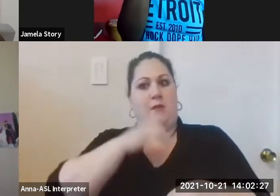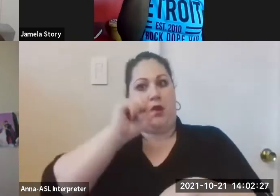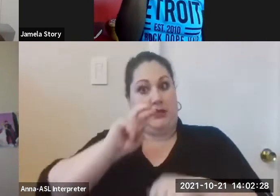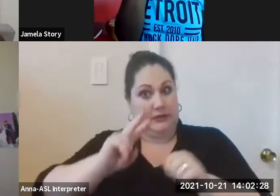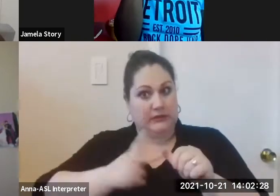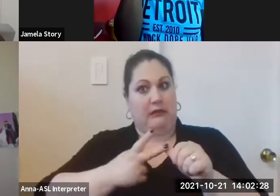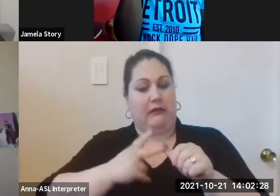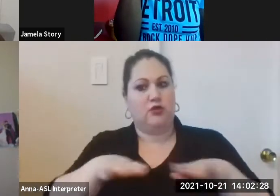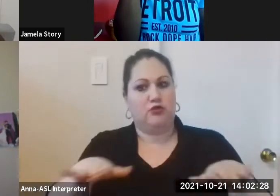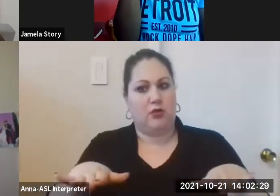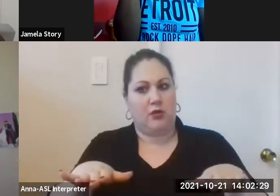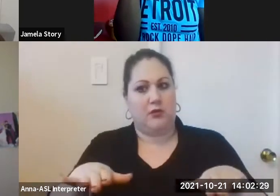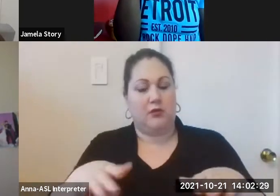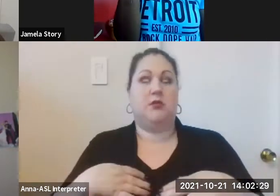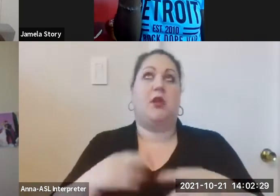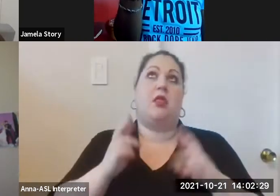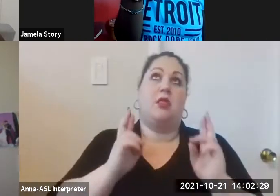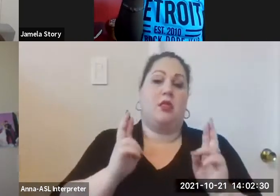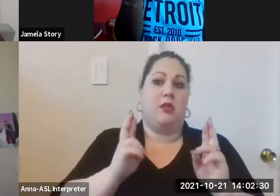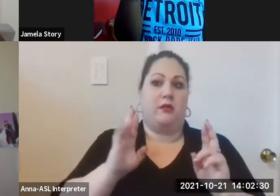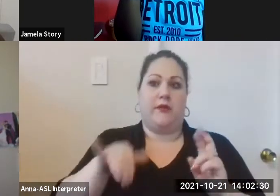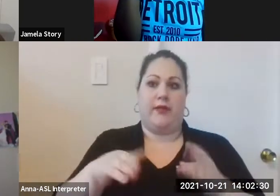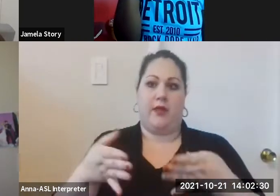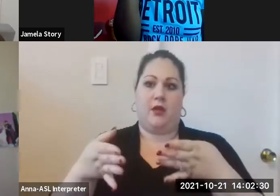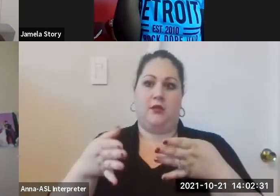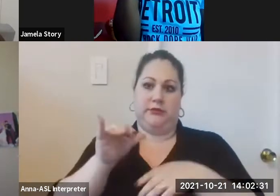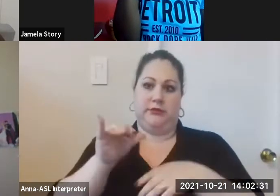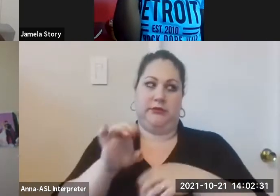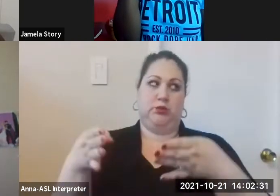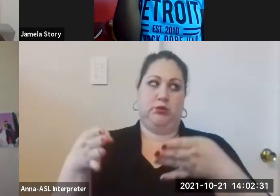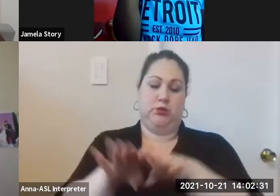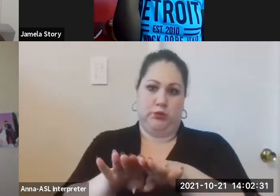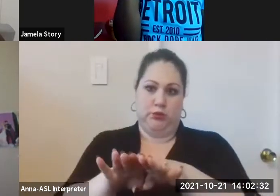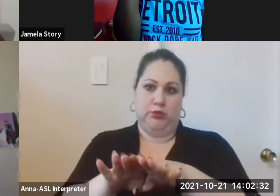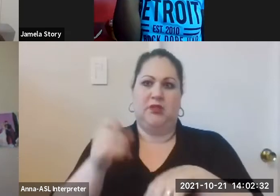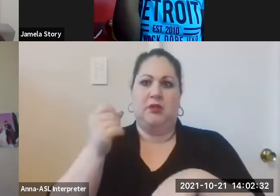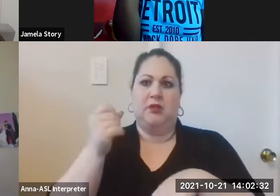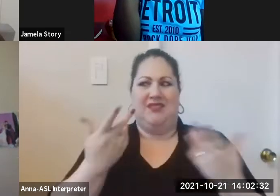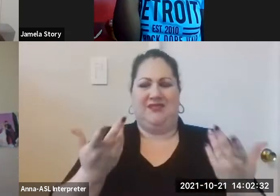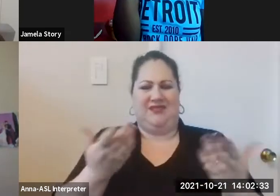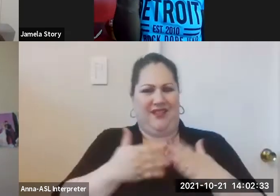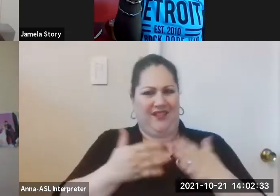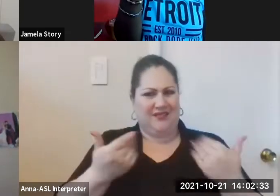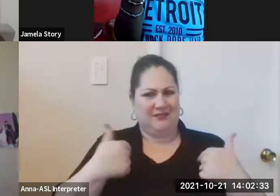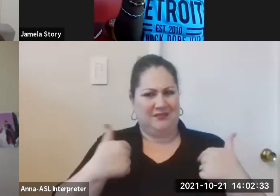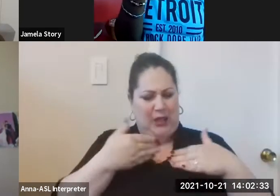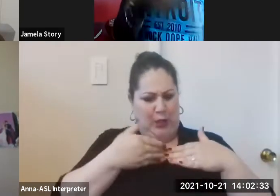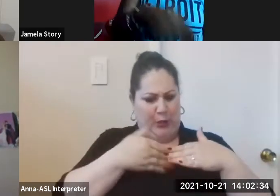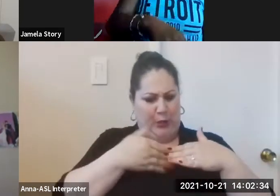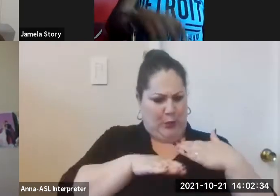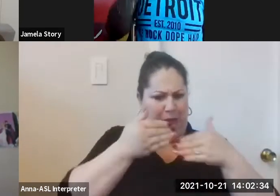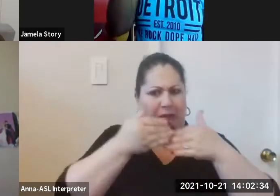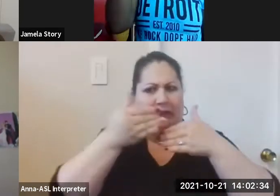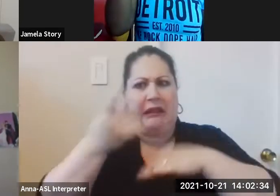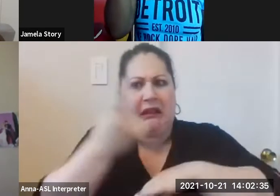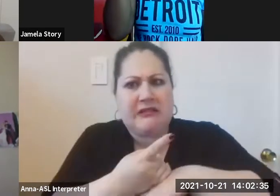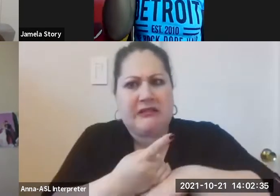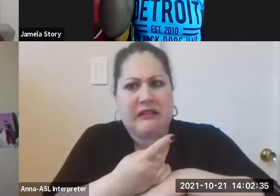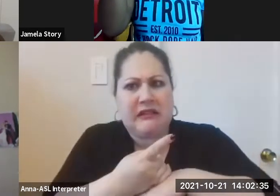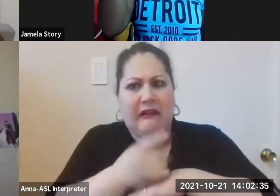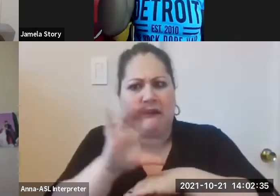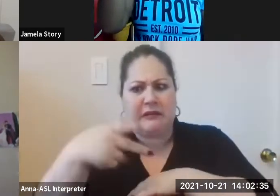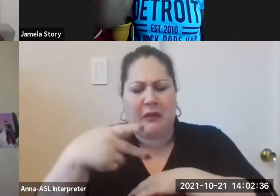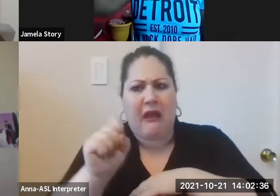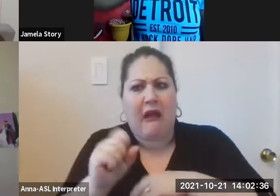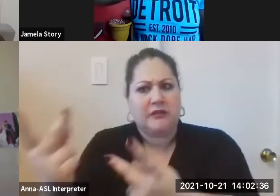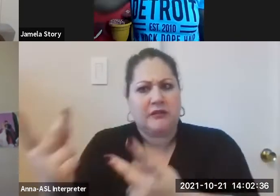But again, to be visited the day after I gave birth was so